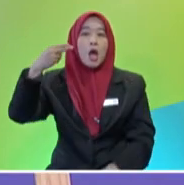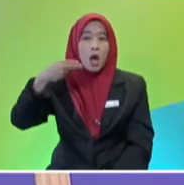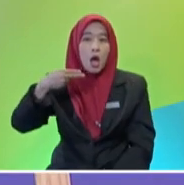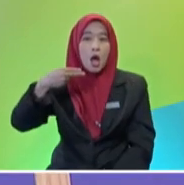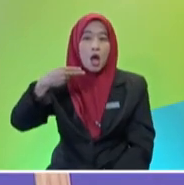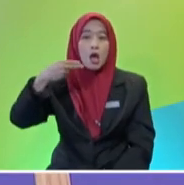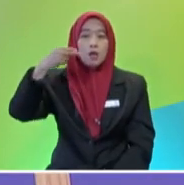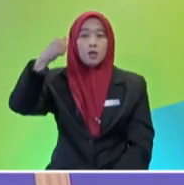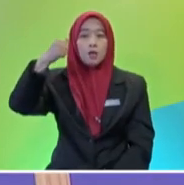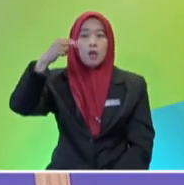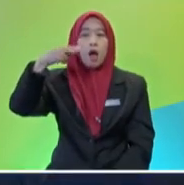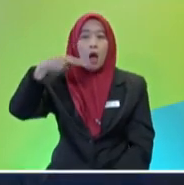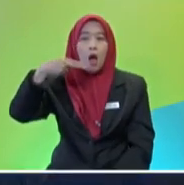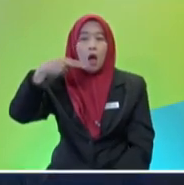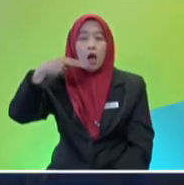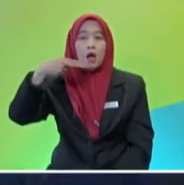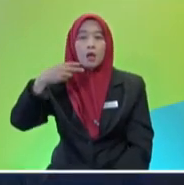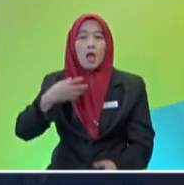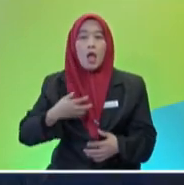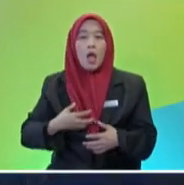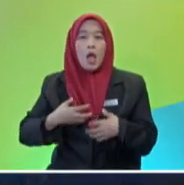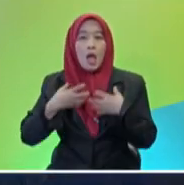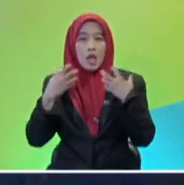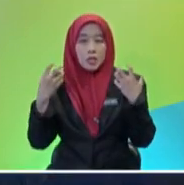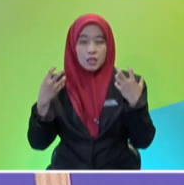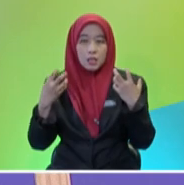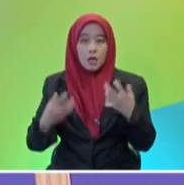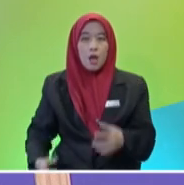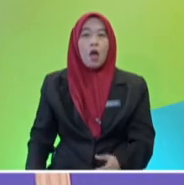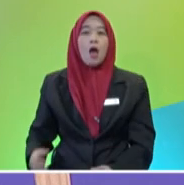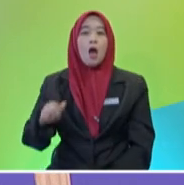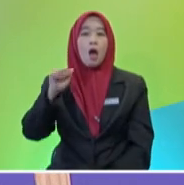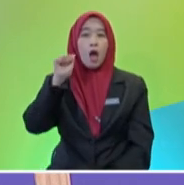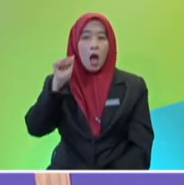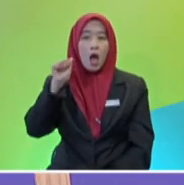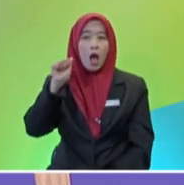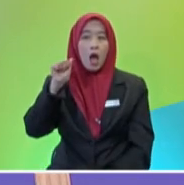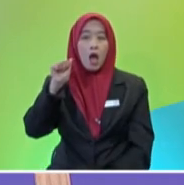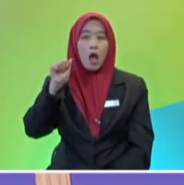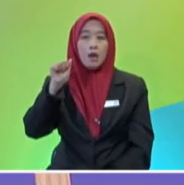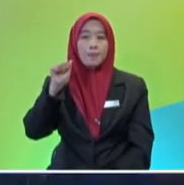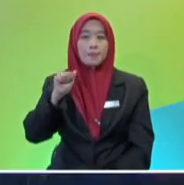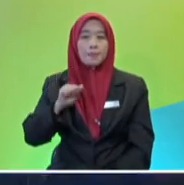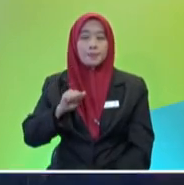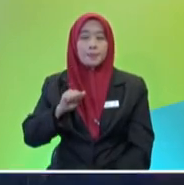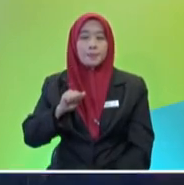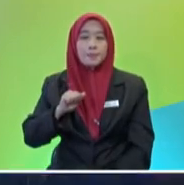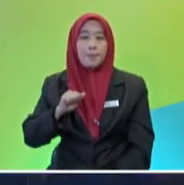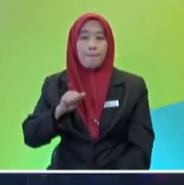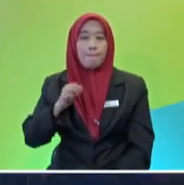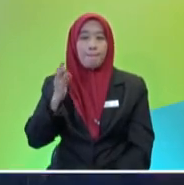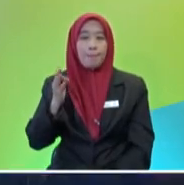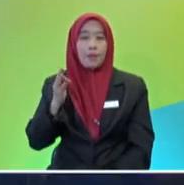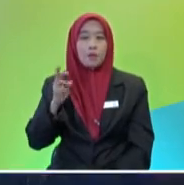Ha. Ha. How about angry? Angry, it's Okay, eh. Okay, and then we